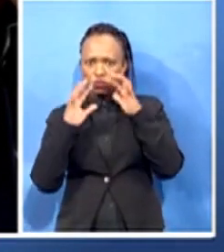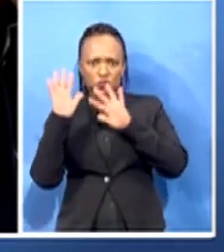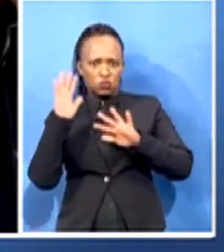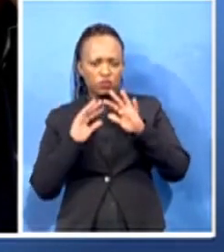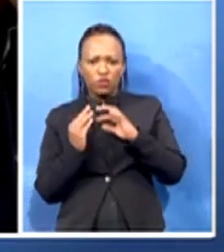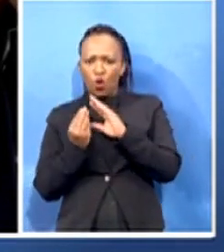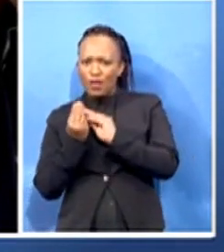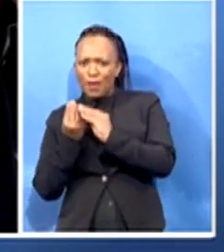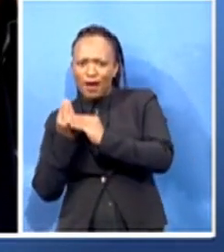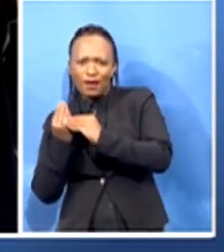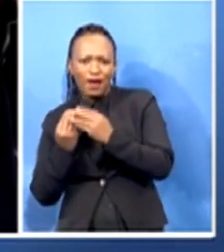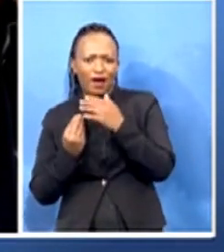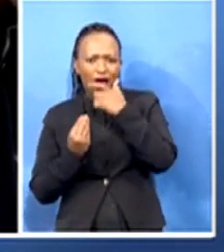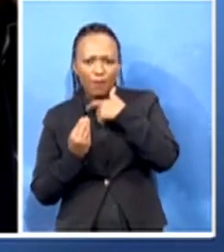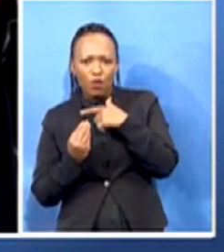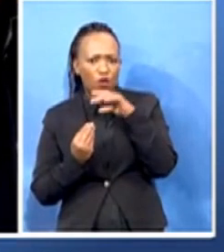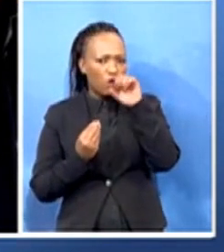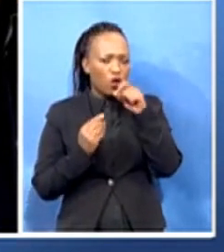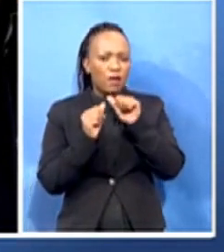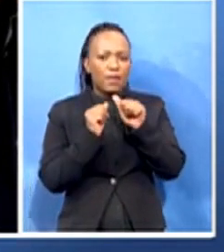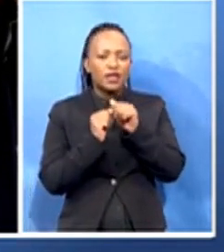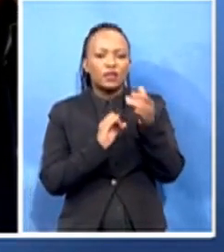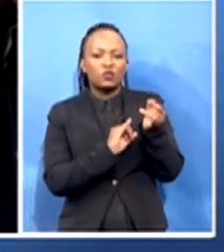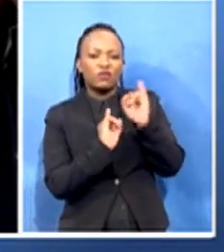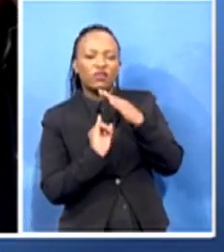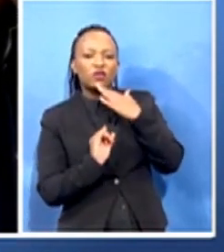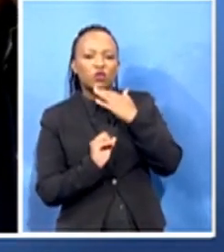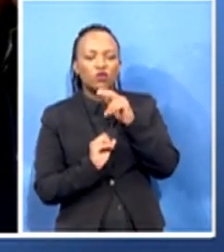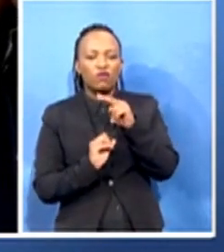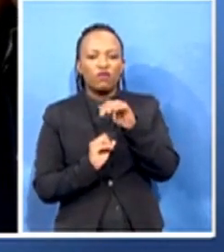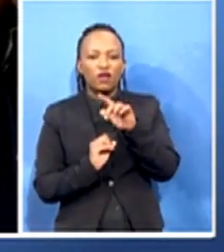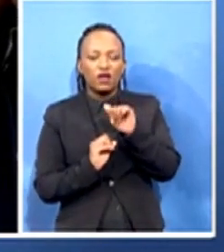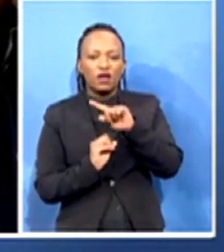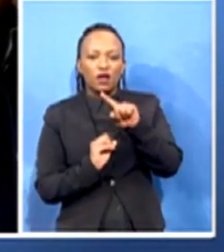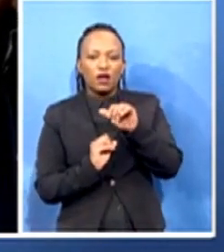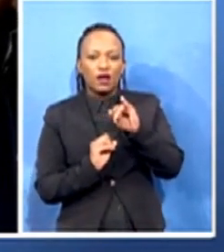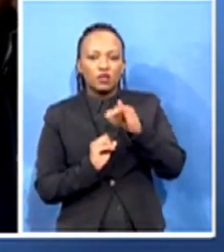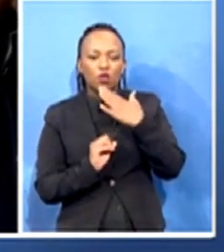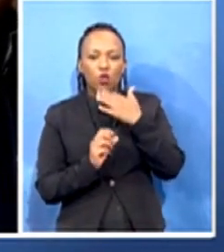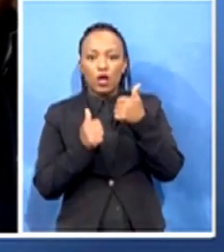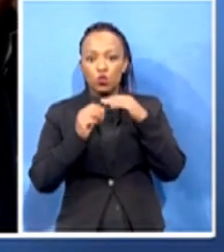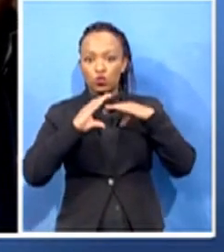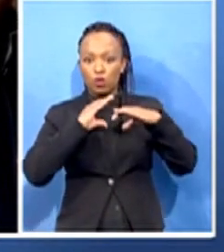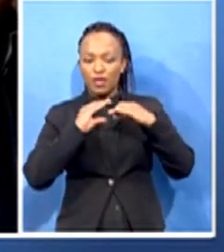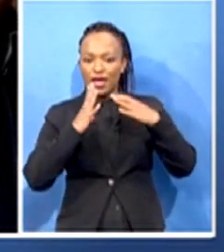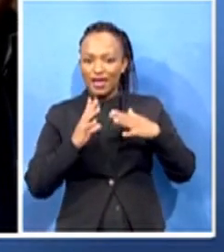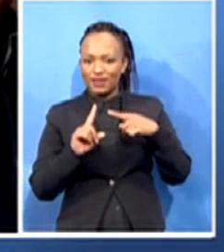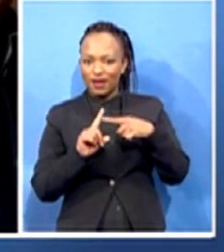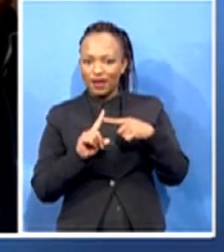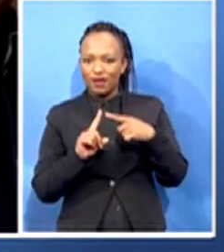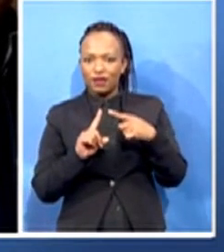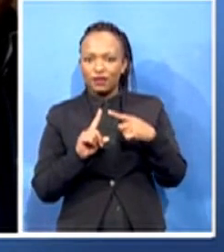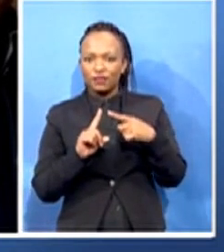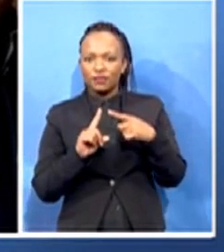Philip Vilagazi, their deputy president, is a very good communicator. Do you feel that